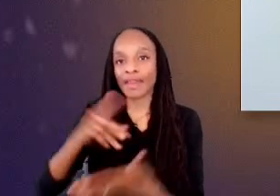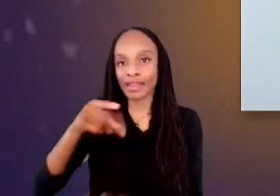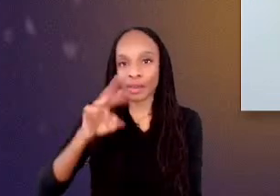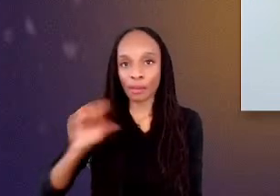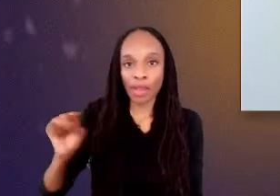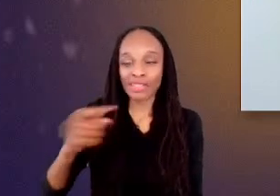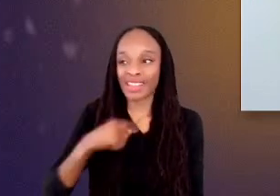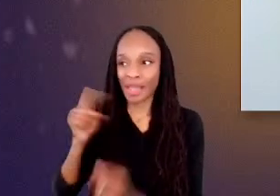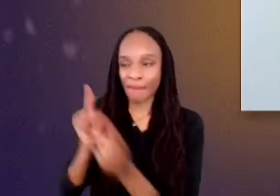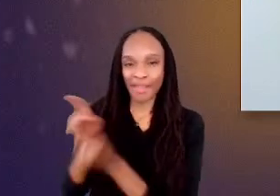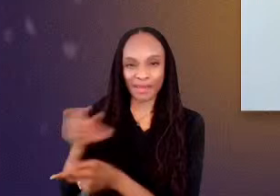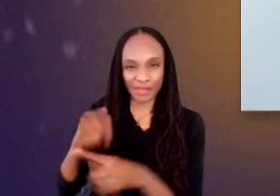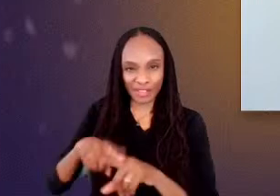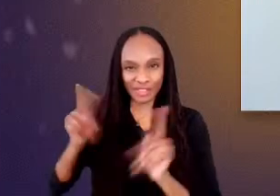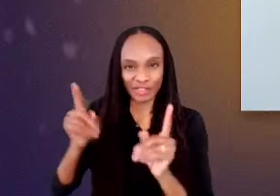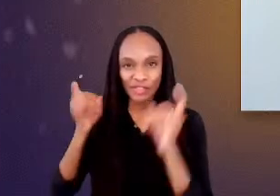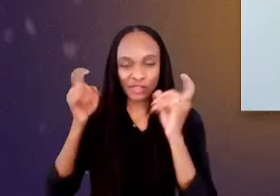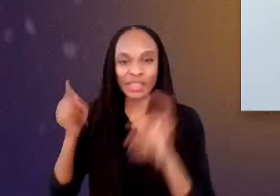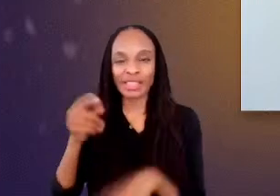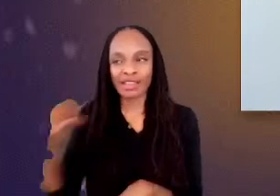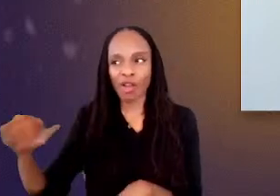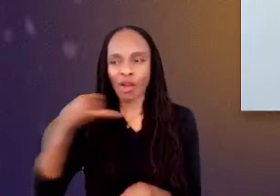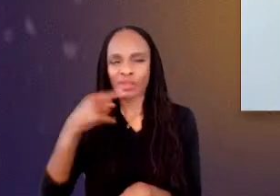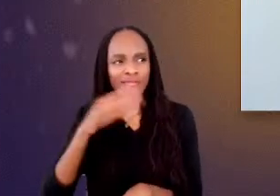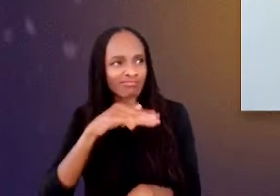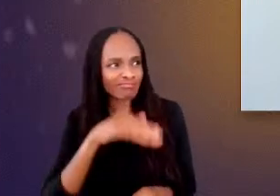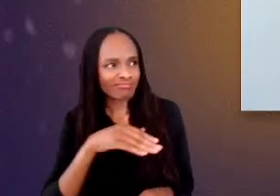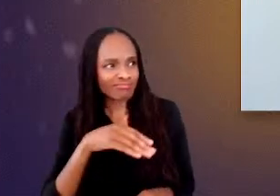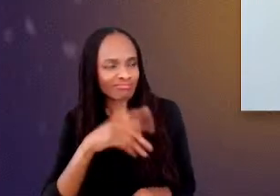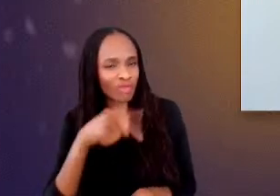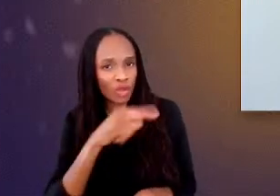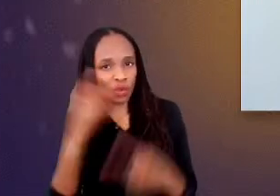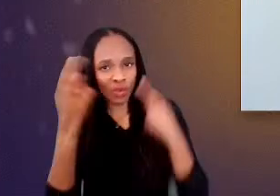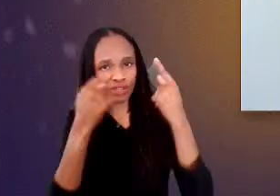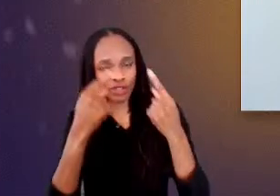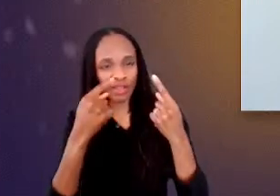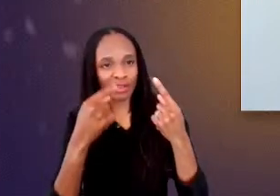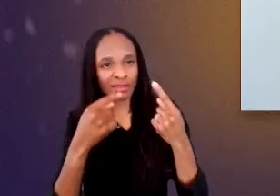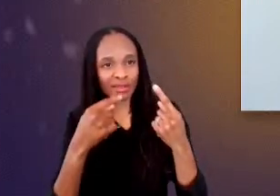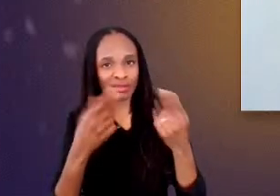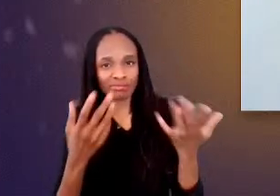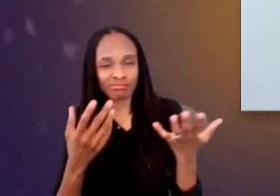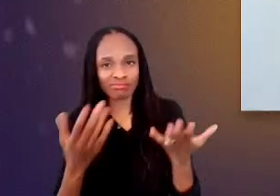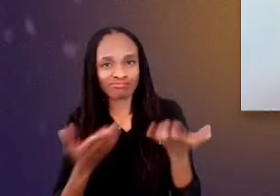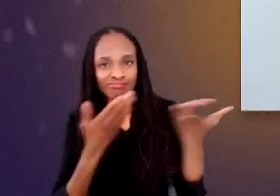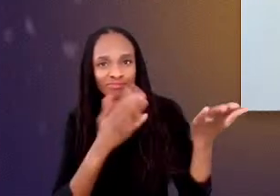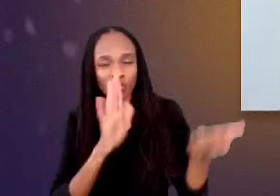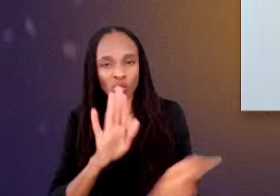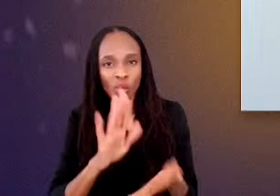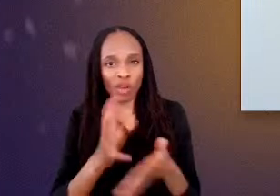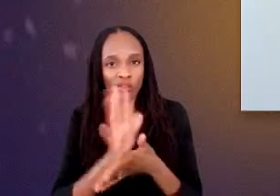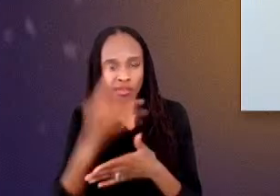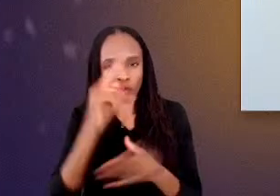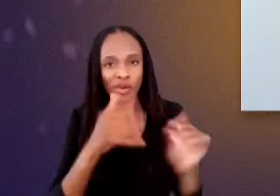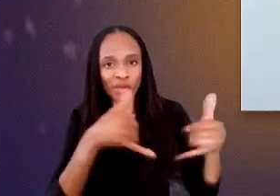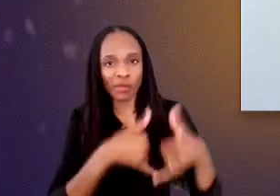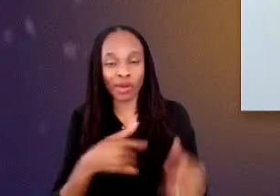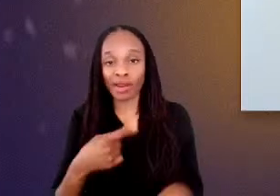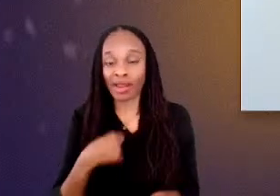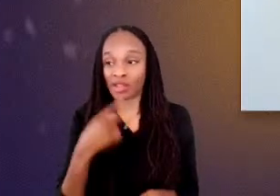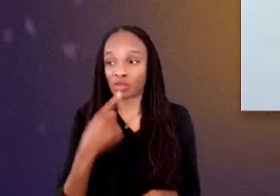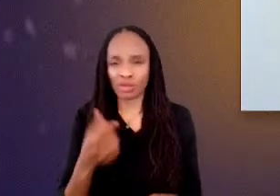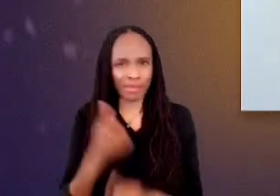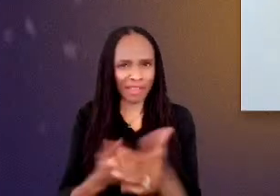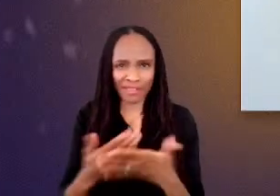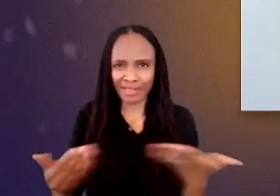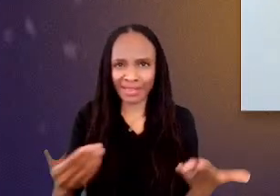different festival and he called me and said, hey, are you guys considering putting your film up for consideration? And I told him everything that I told you now. I really